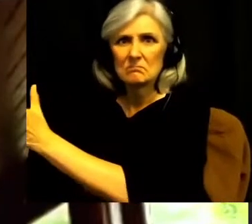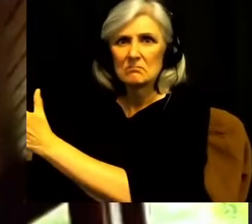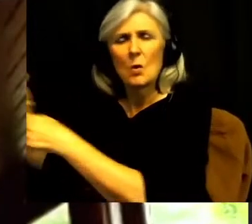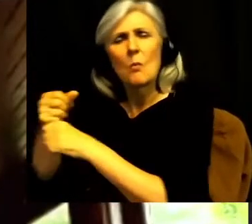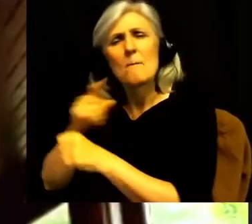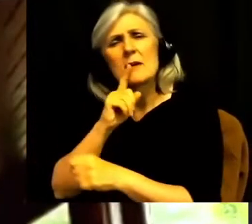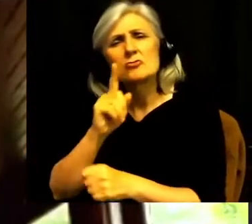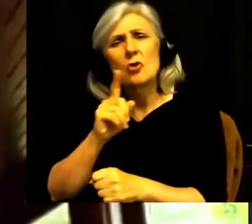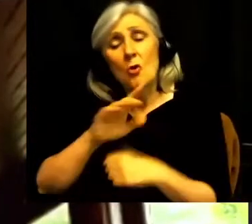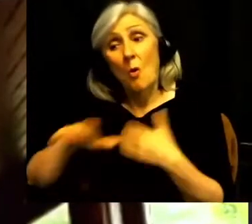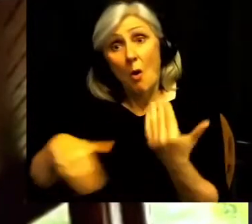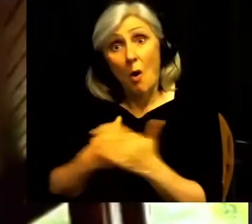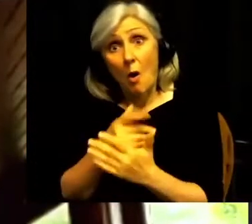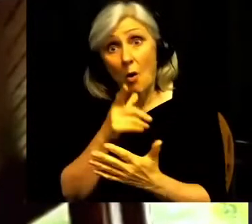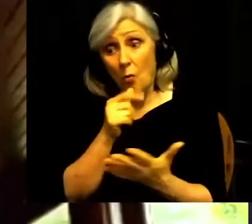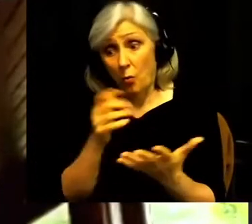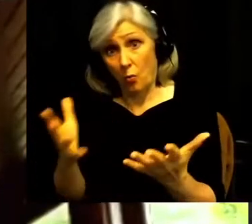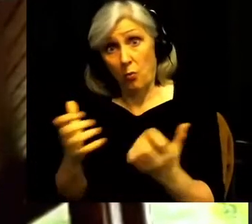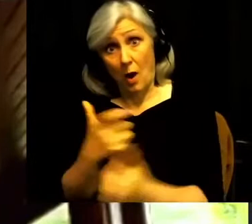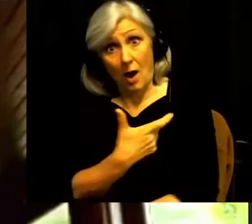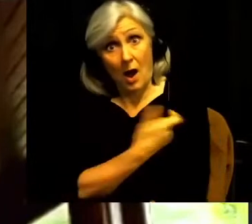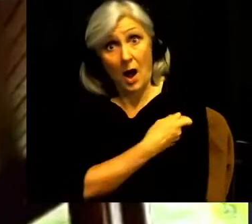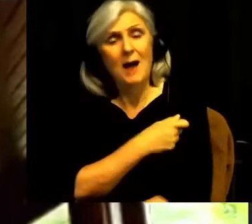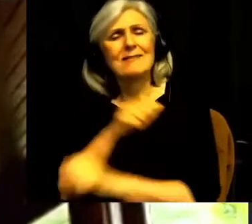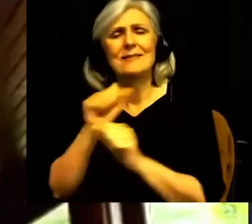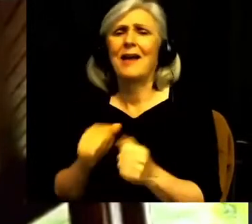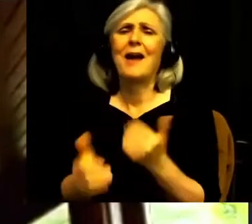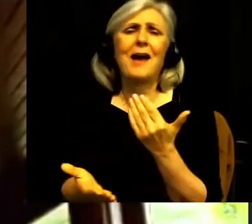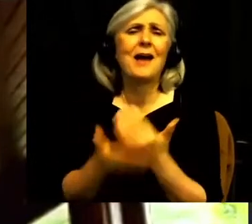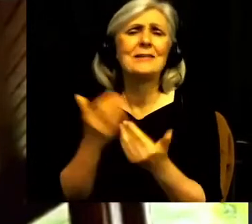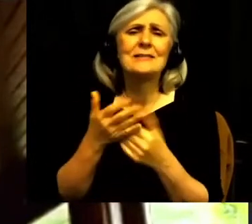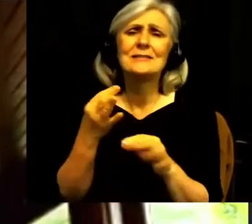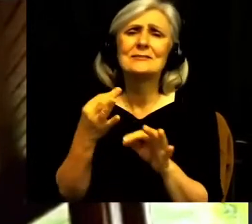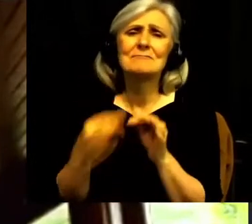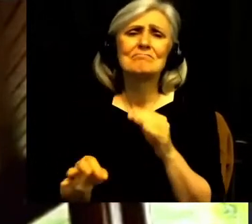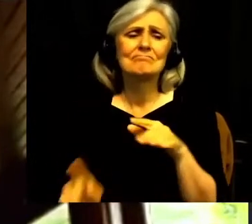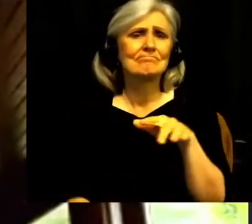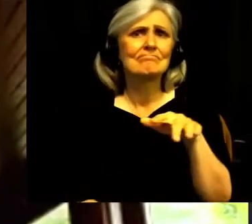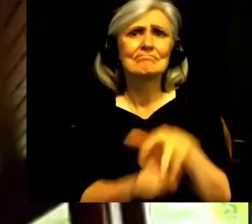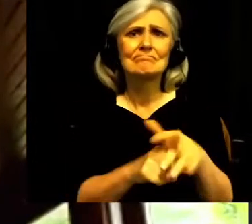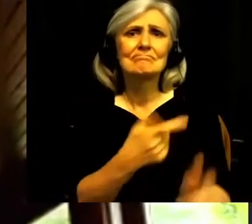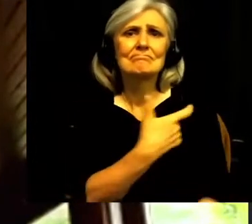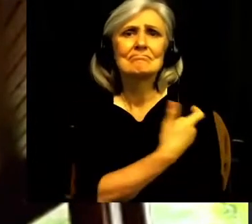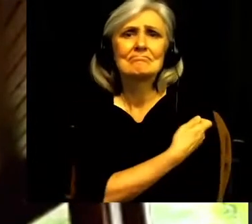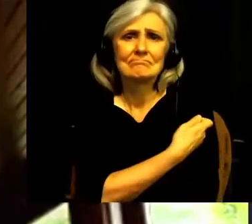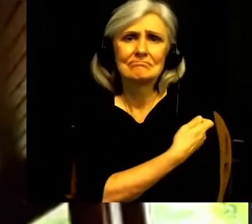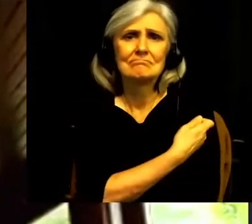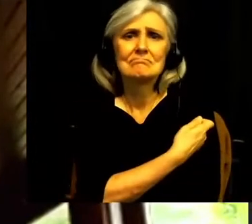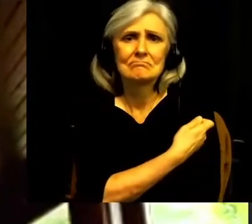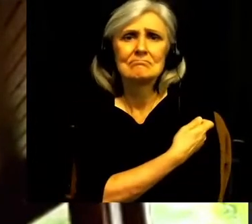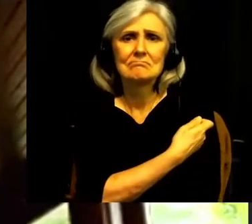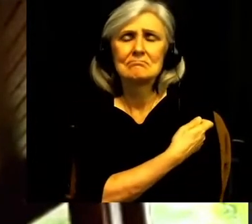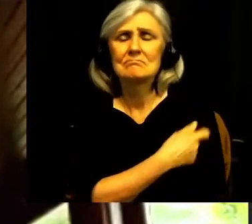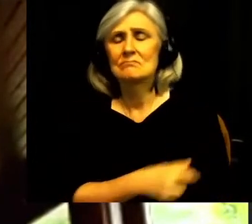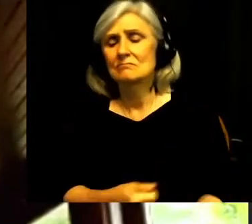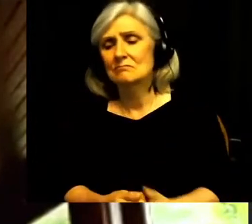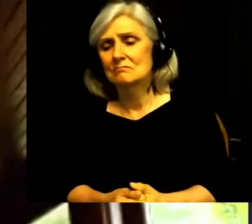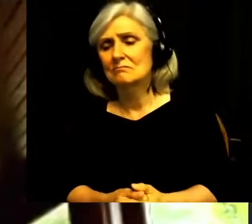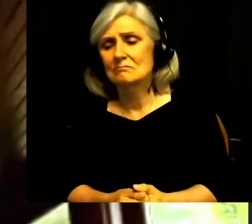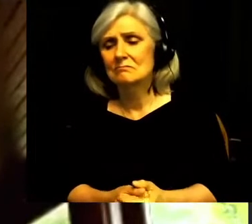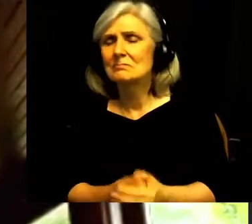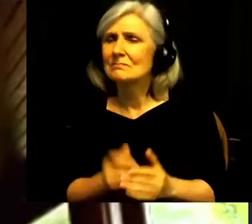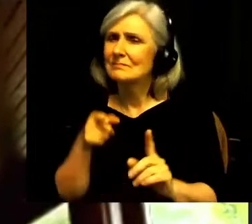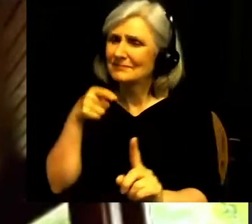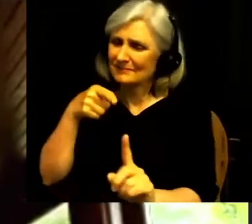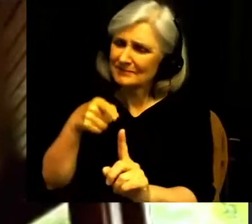for everyone. I think there's been a lot of progress developing a system and an environment right now where anyone who wants to get a